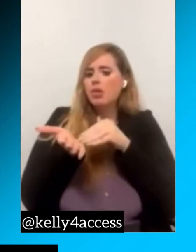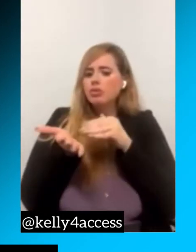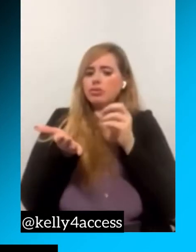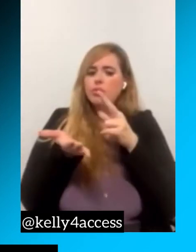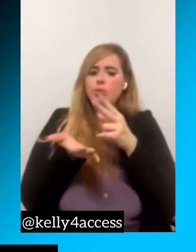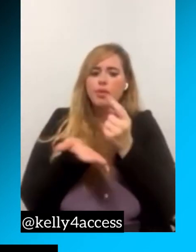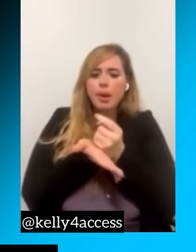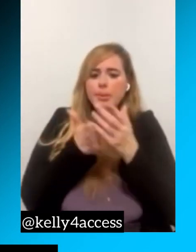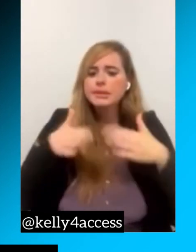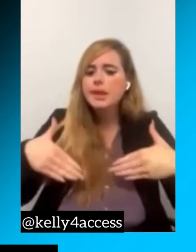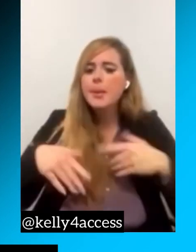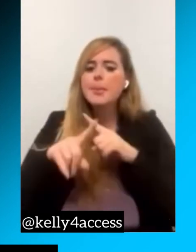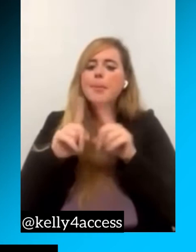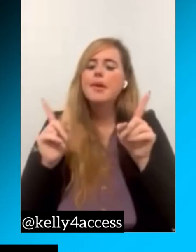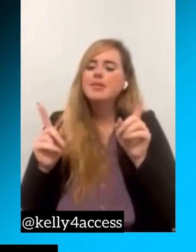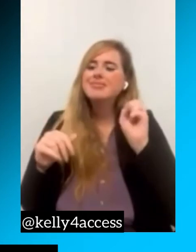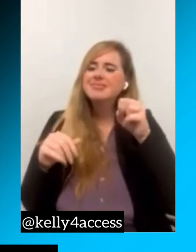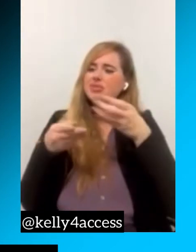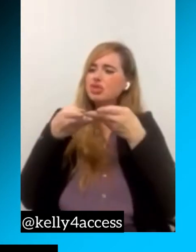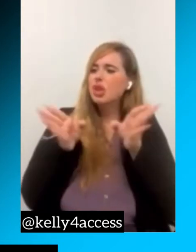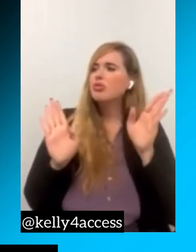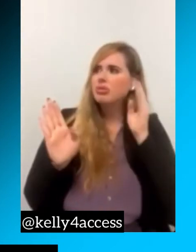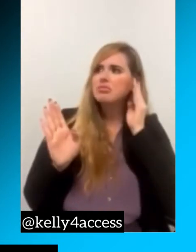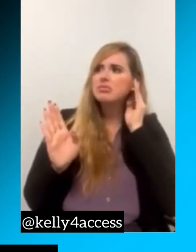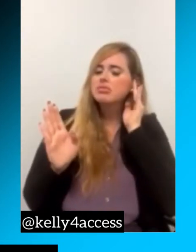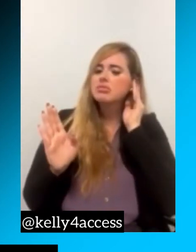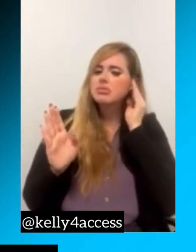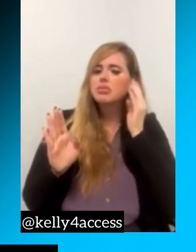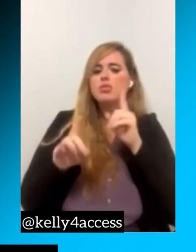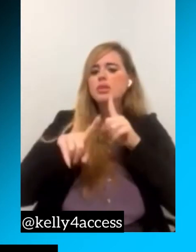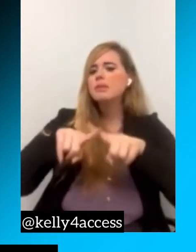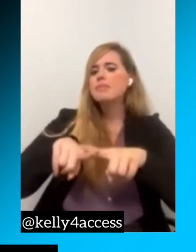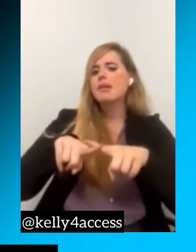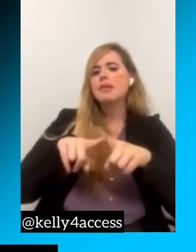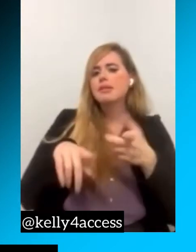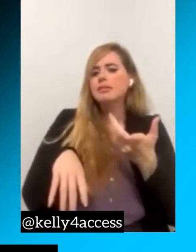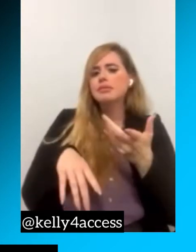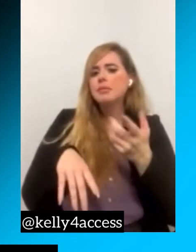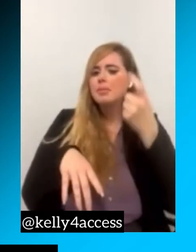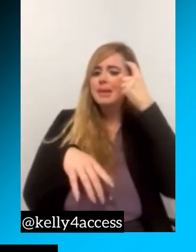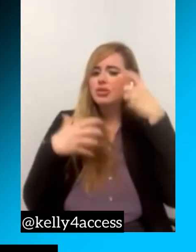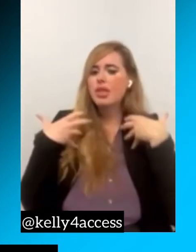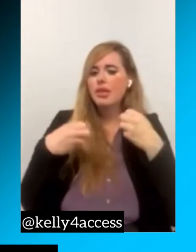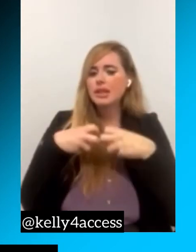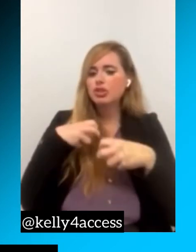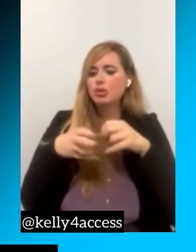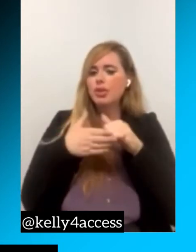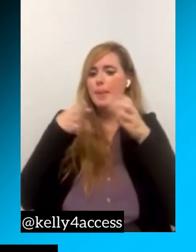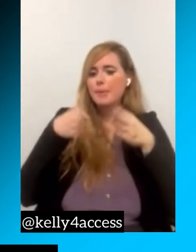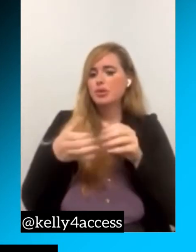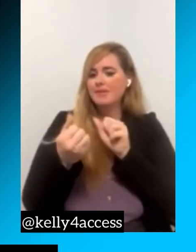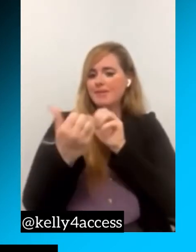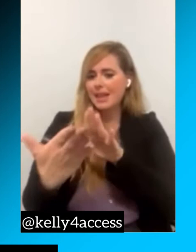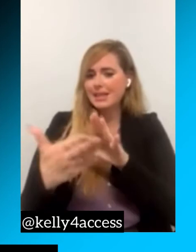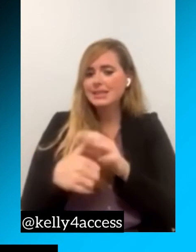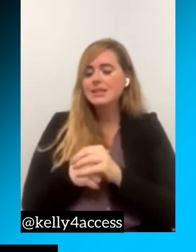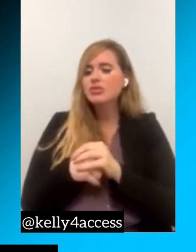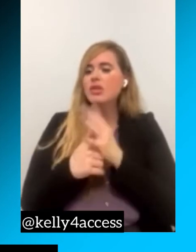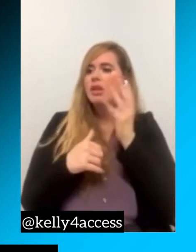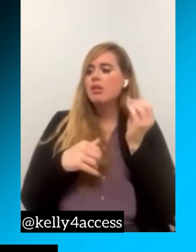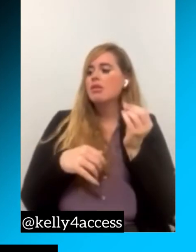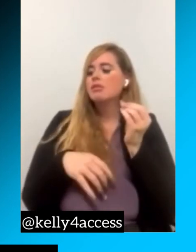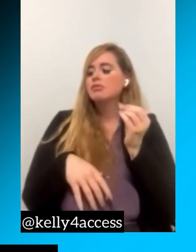But yeah, generally it would just depend on the mental health issues the person is facing.